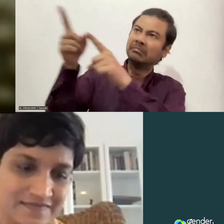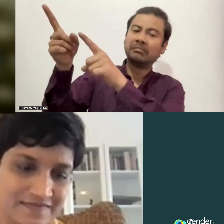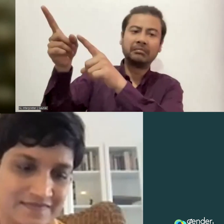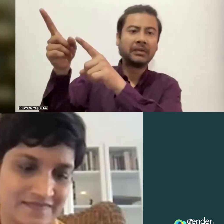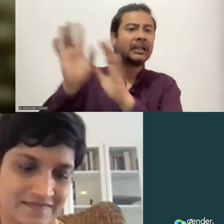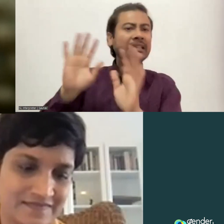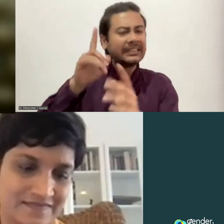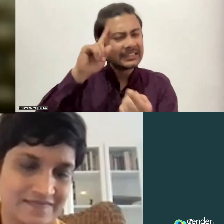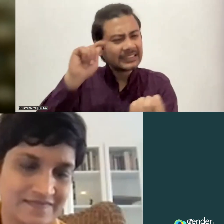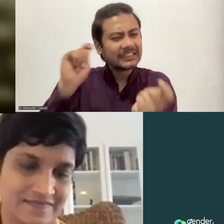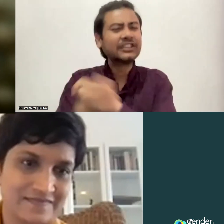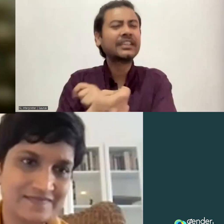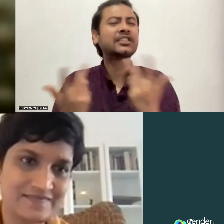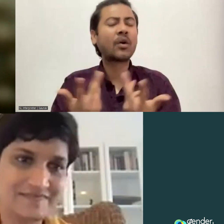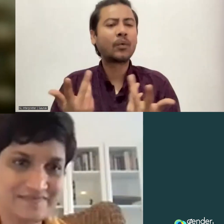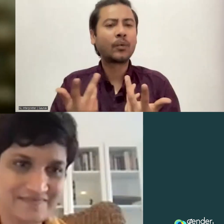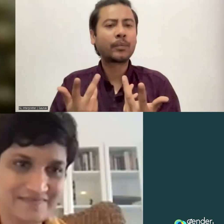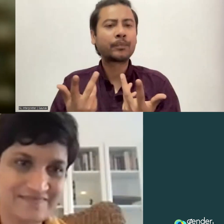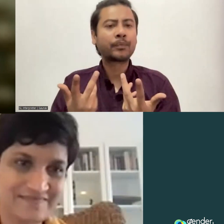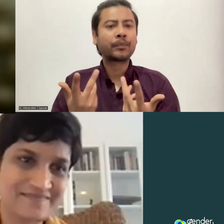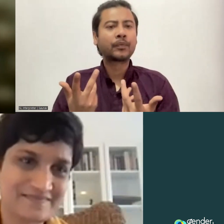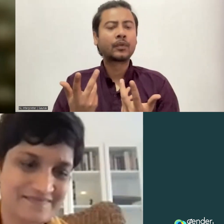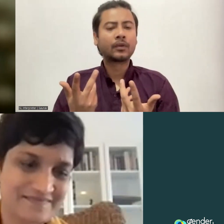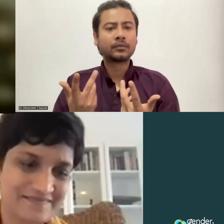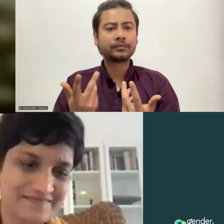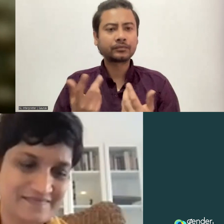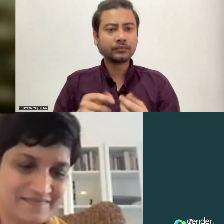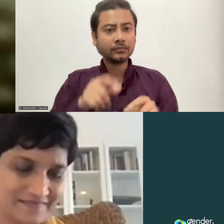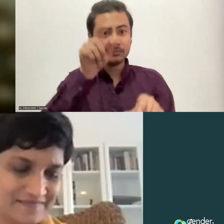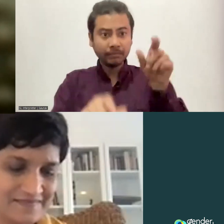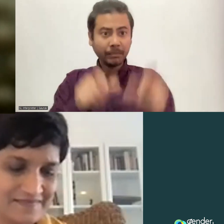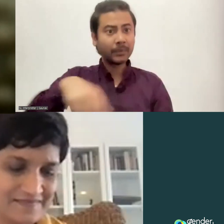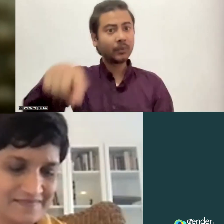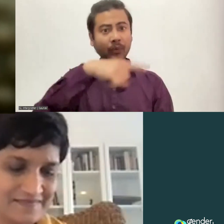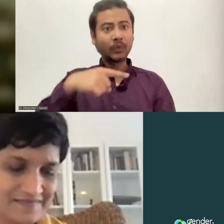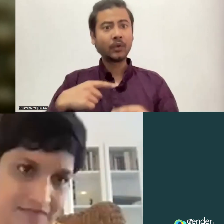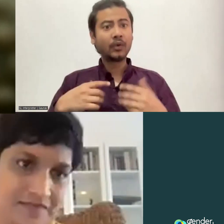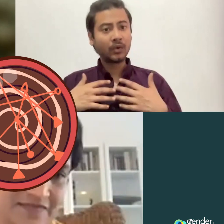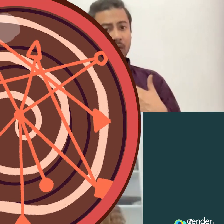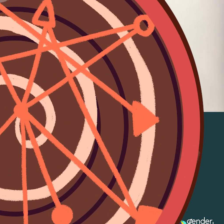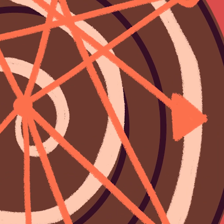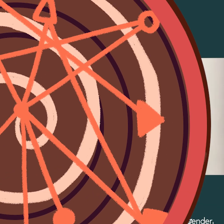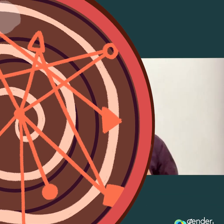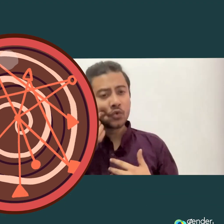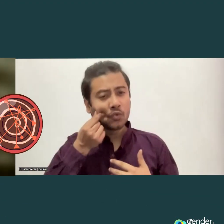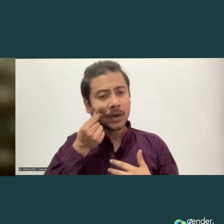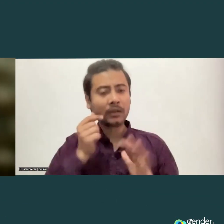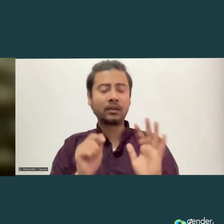right? That you dehumanize them so much. But how do you keep that human in those spaces and make